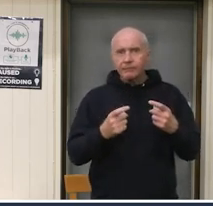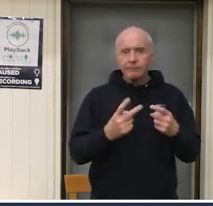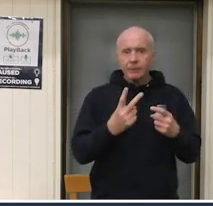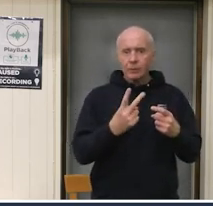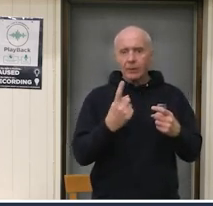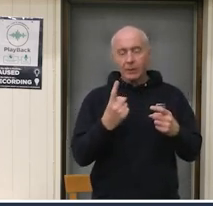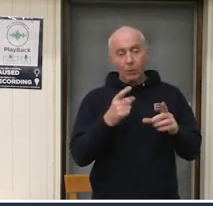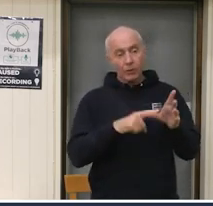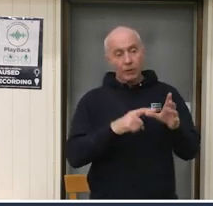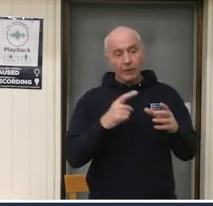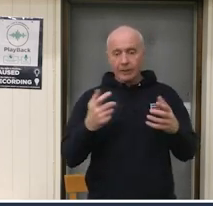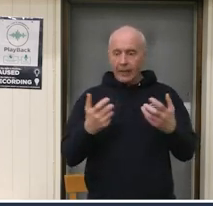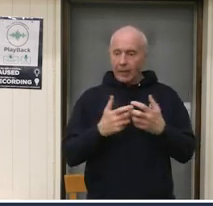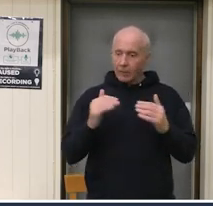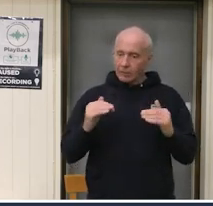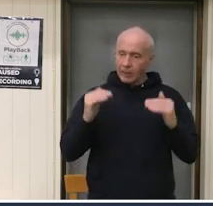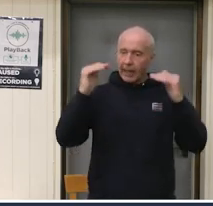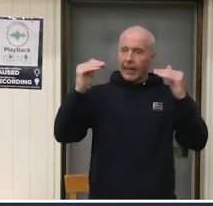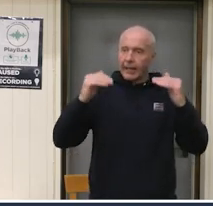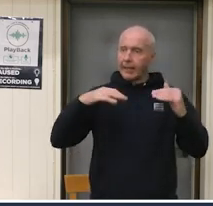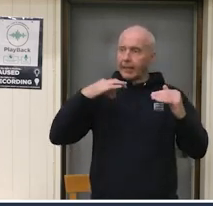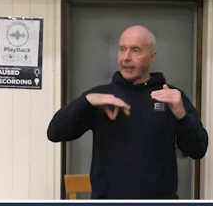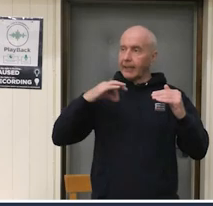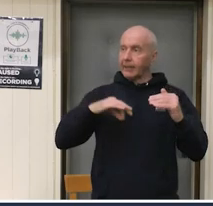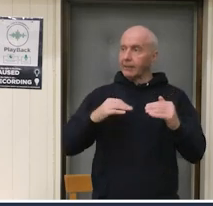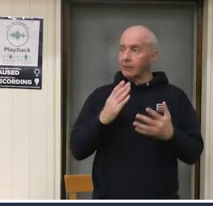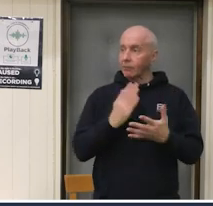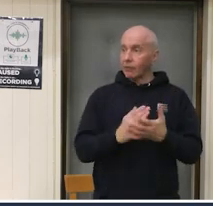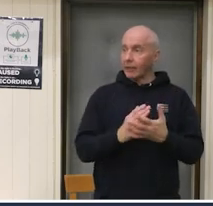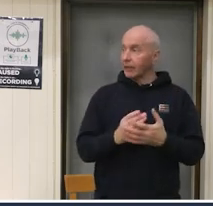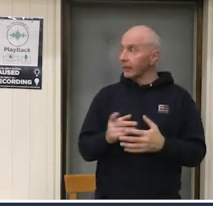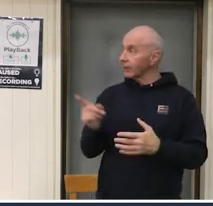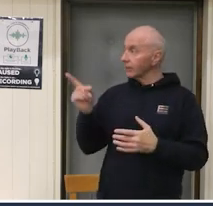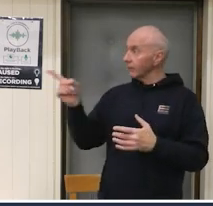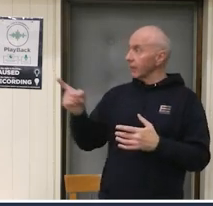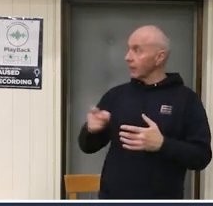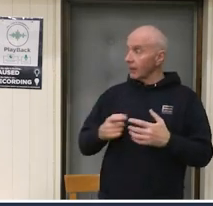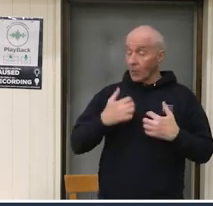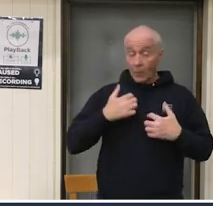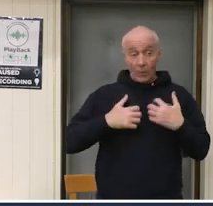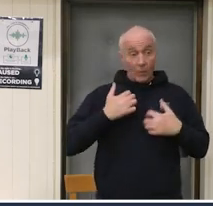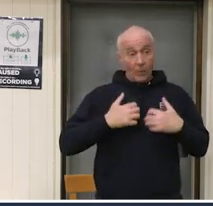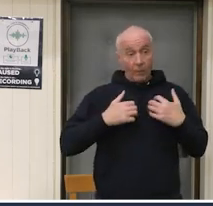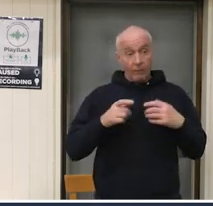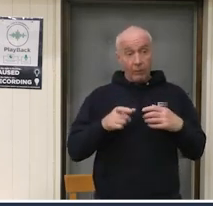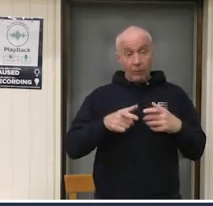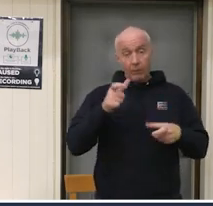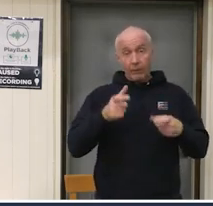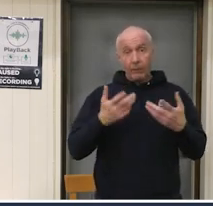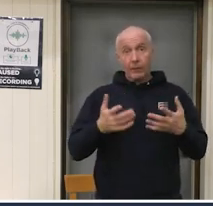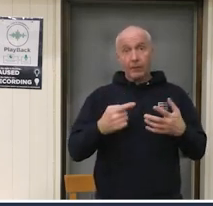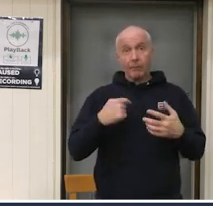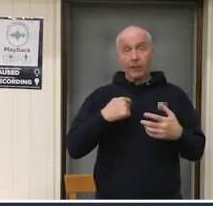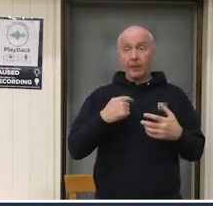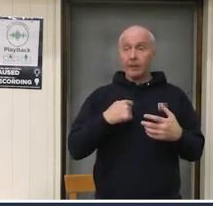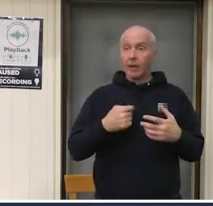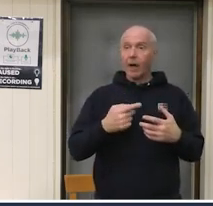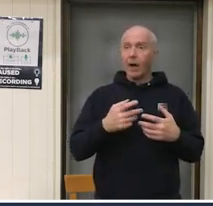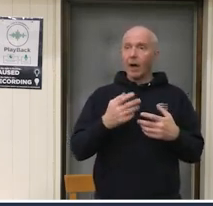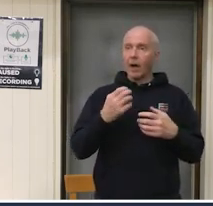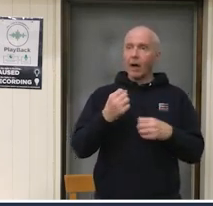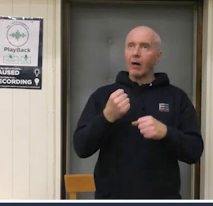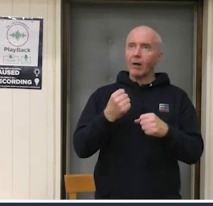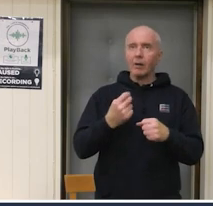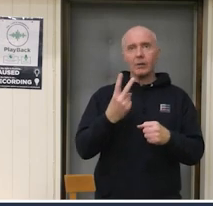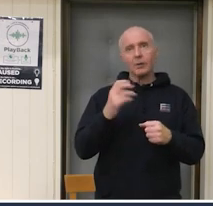right? So, and I always thought myself to be a maverick, but it turns out this is going to be quite exciting for people now. So I feel, yes, I've clung on for